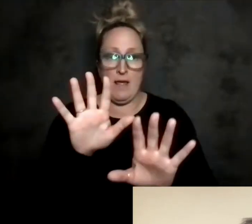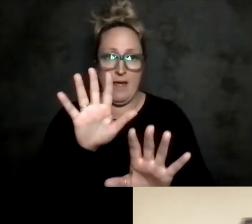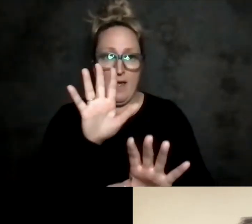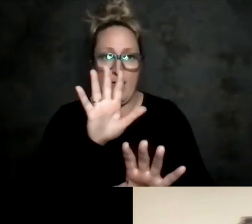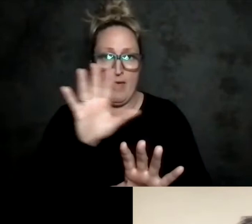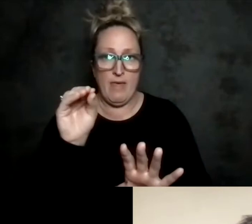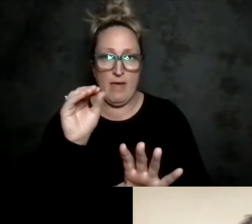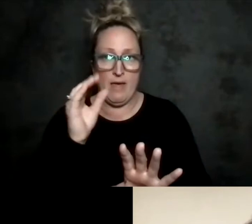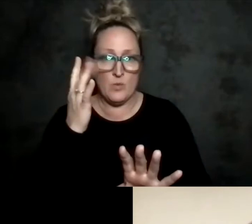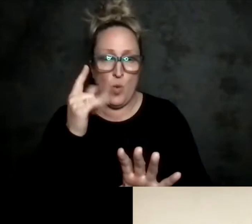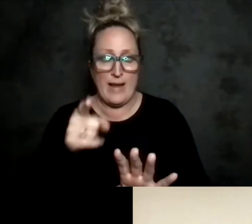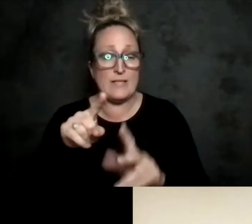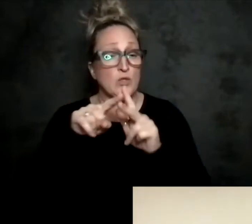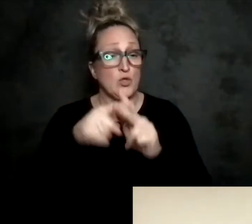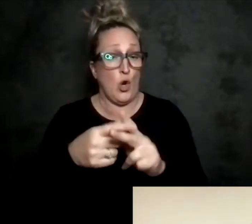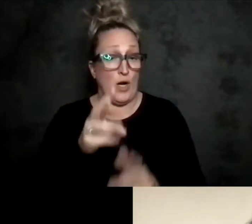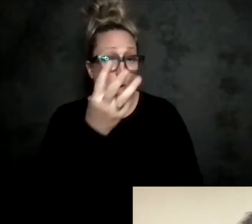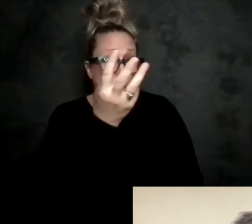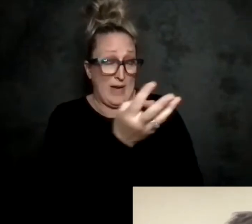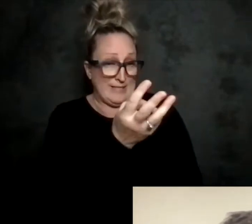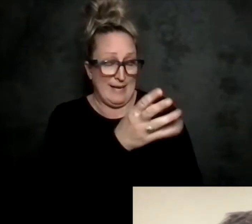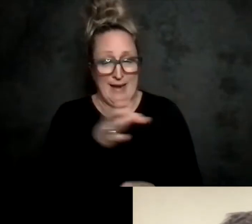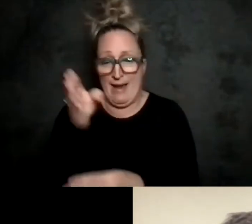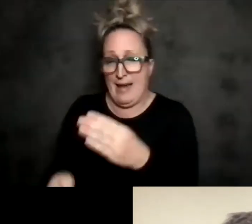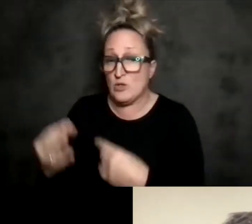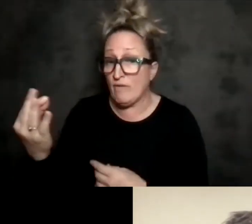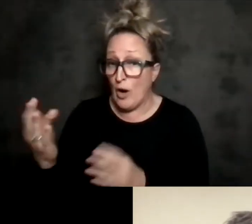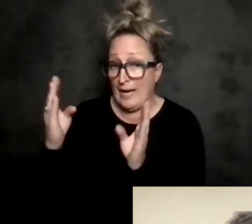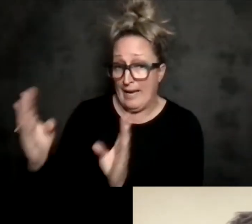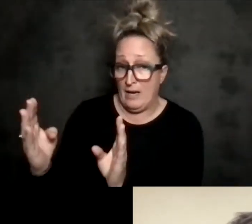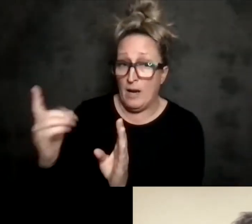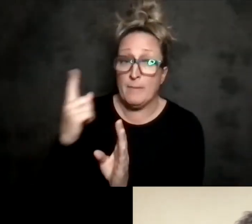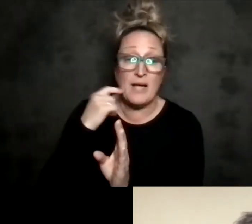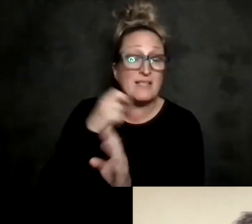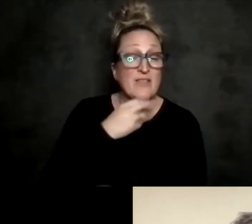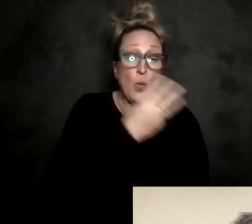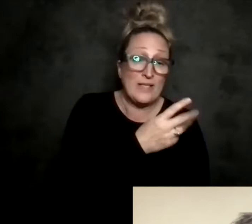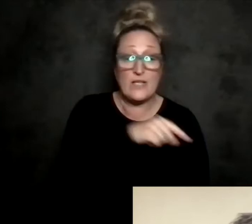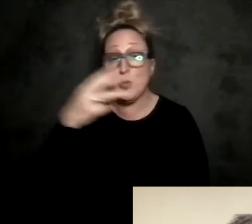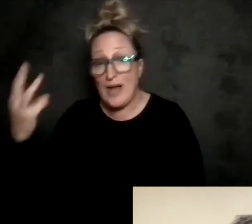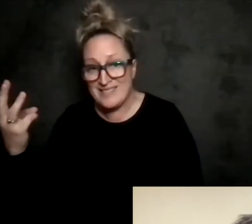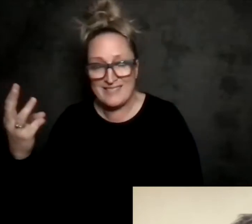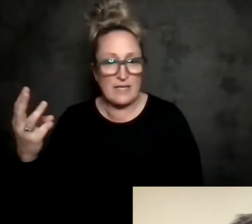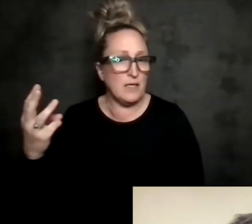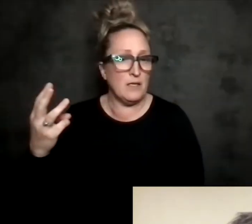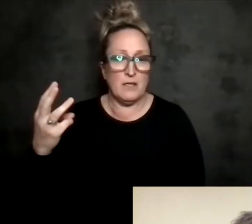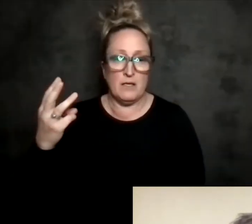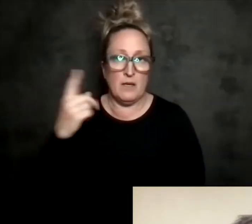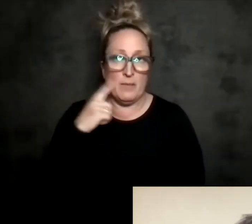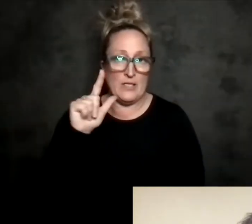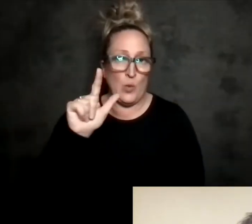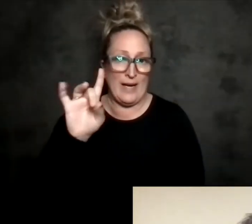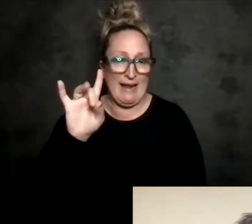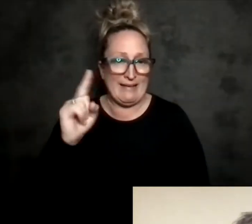that is why it started on a Wednesday and ends on a Friday, because if it was Wednesday to Wednesday, that would be 28